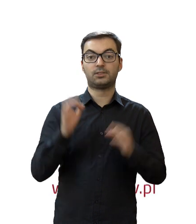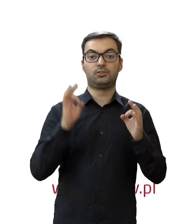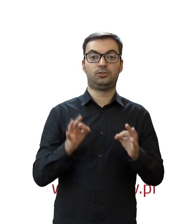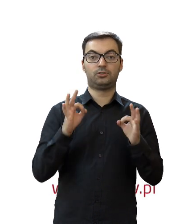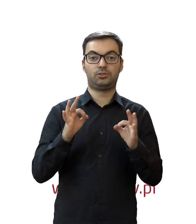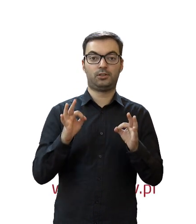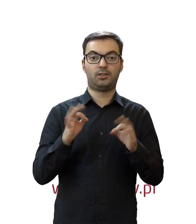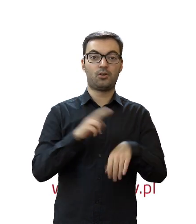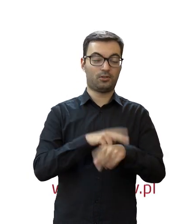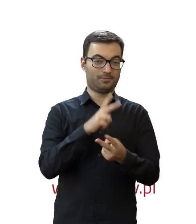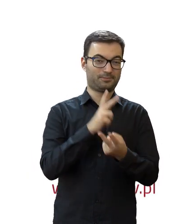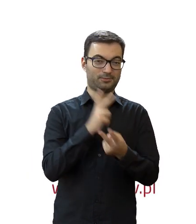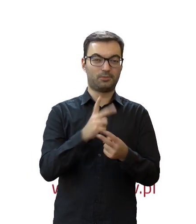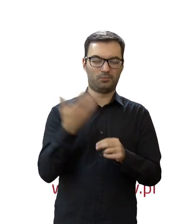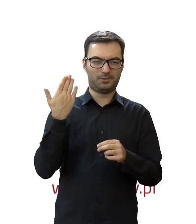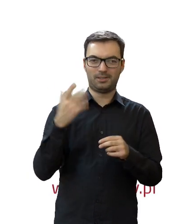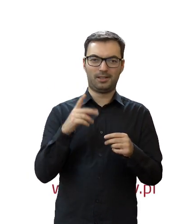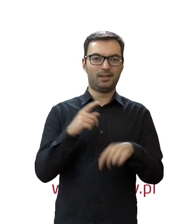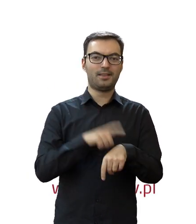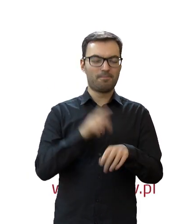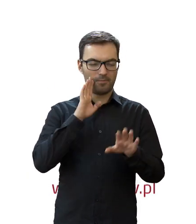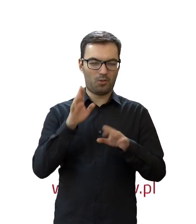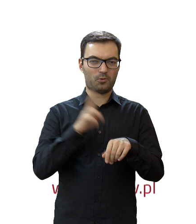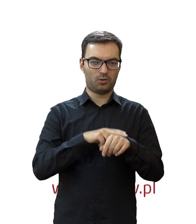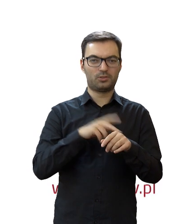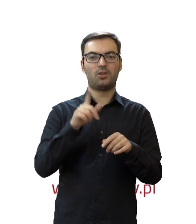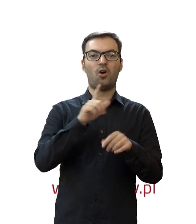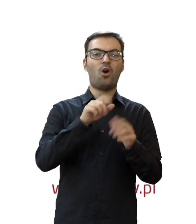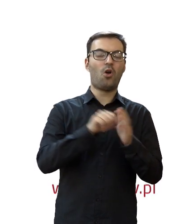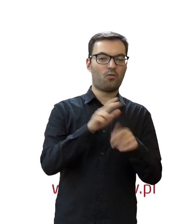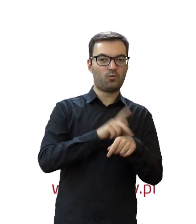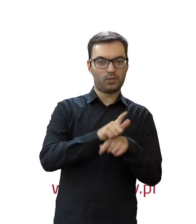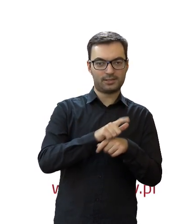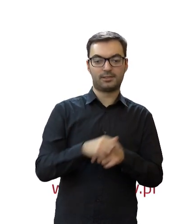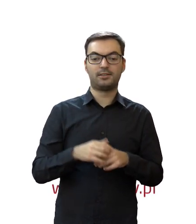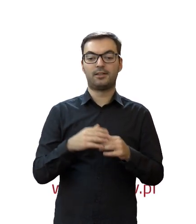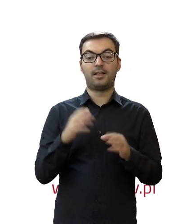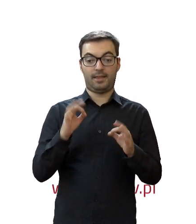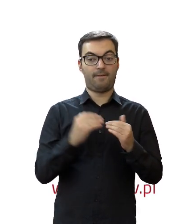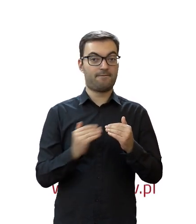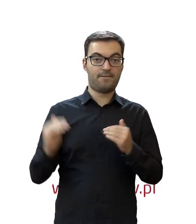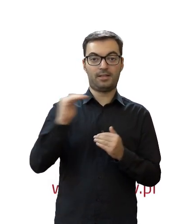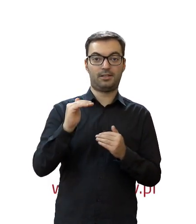the turnout is higher by